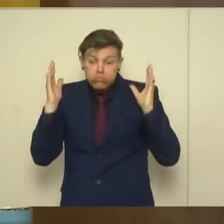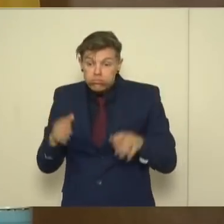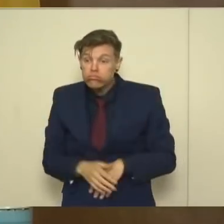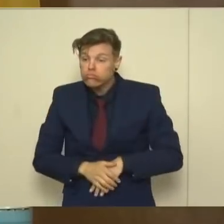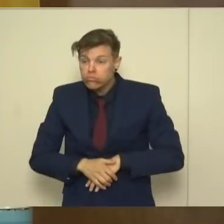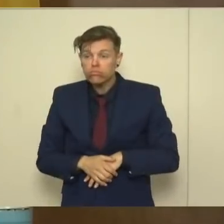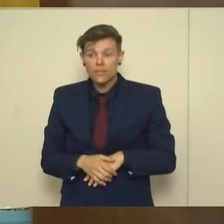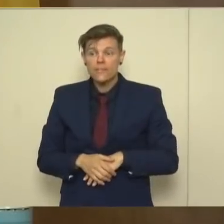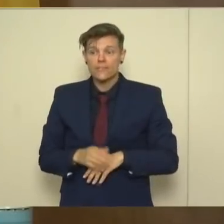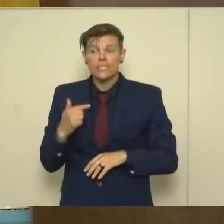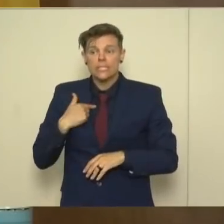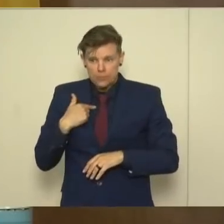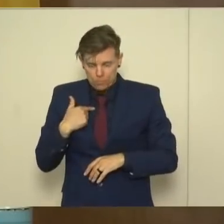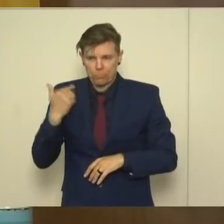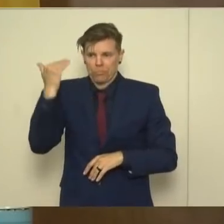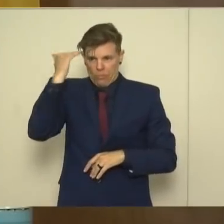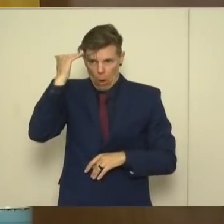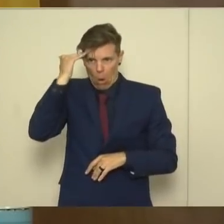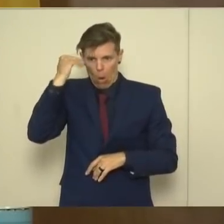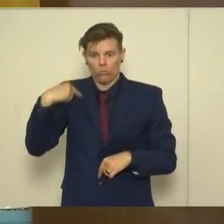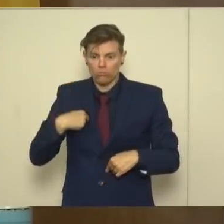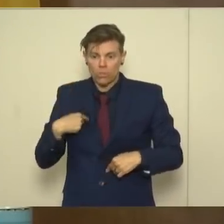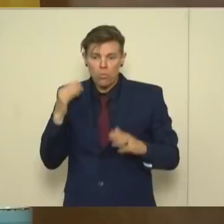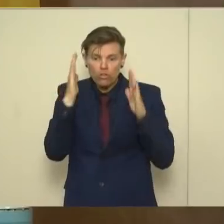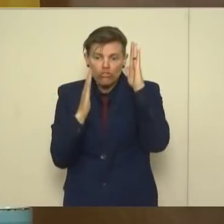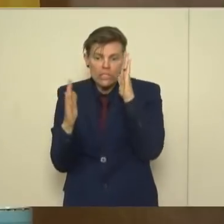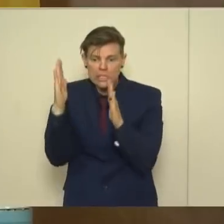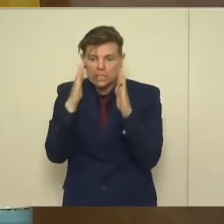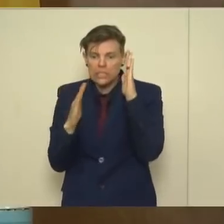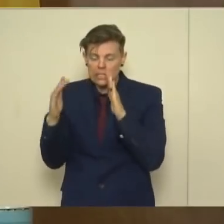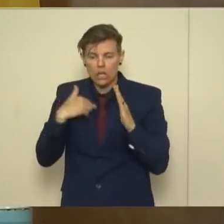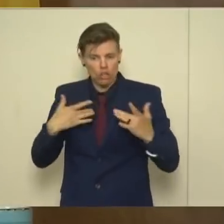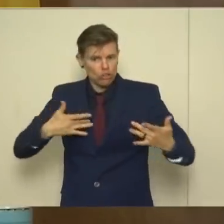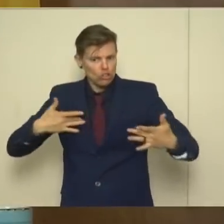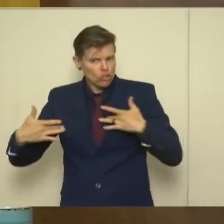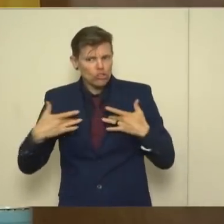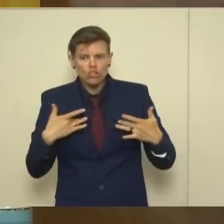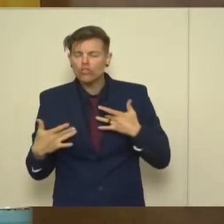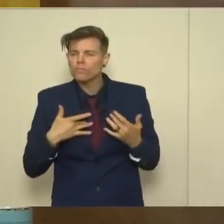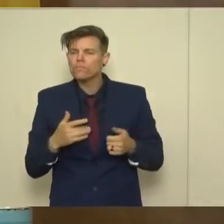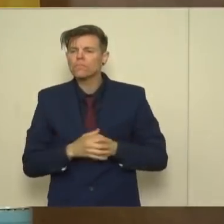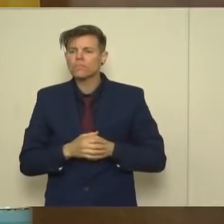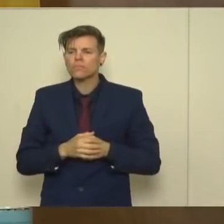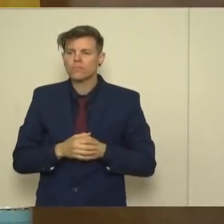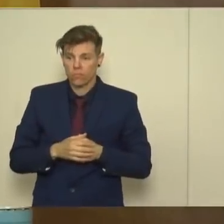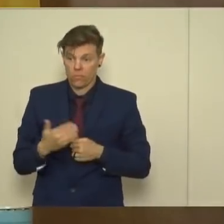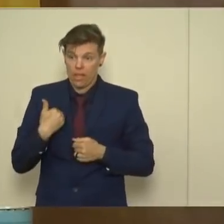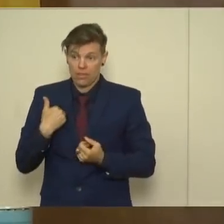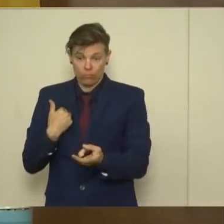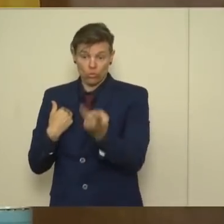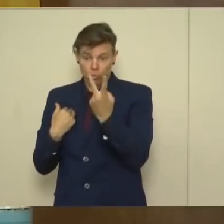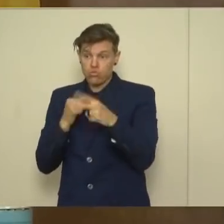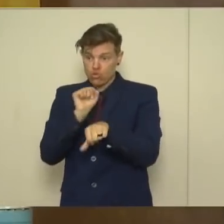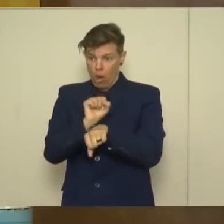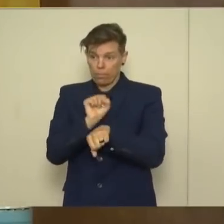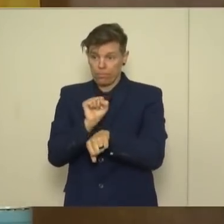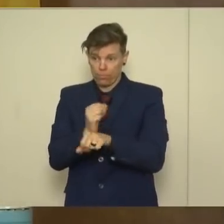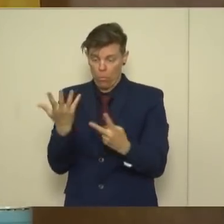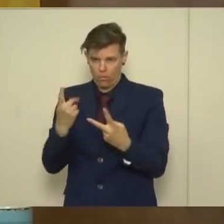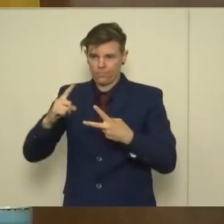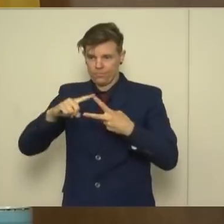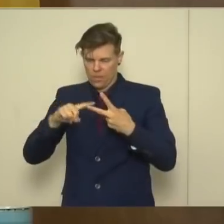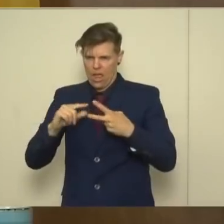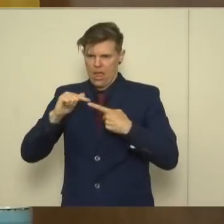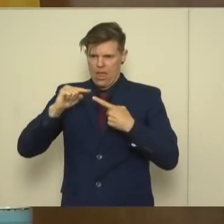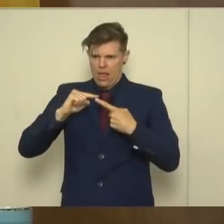cognizant and concerned. So I have a two-part job here. I have to think about ways not to